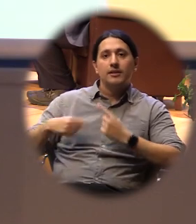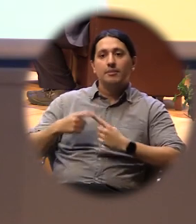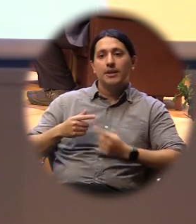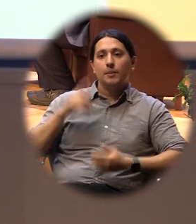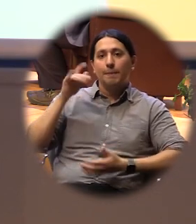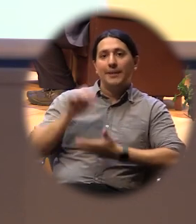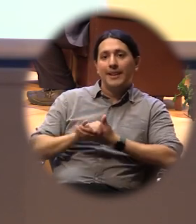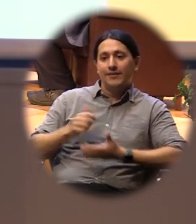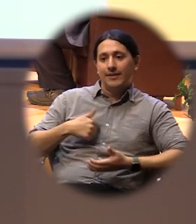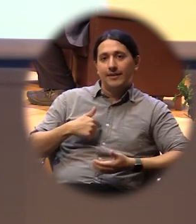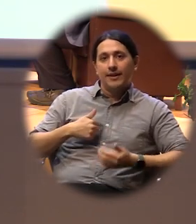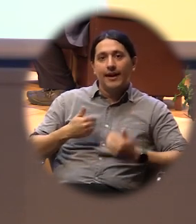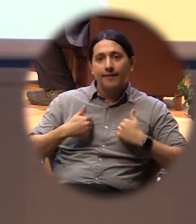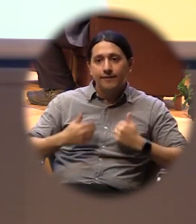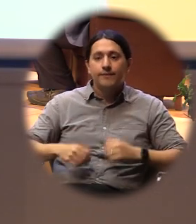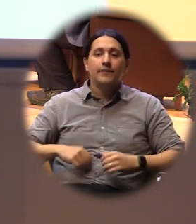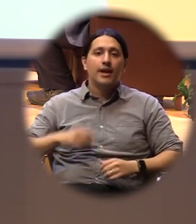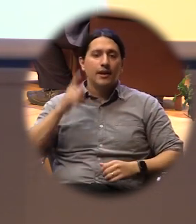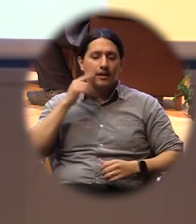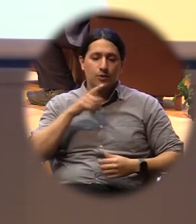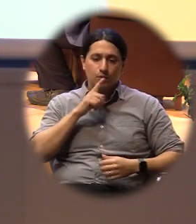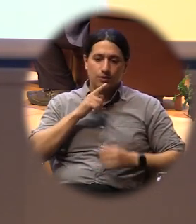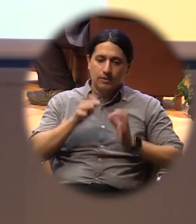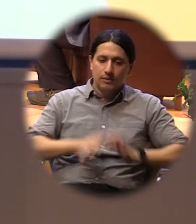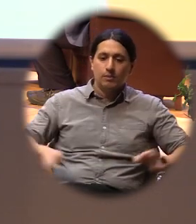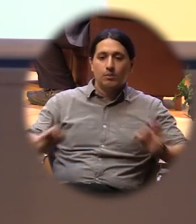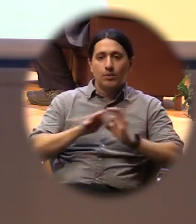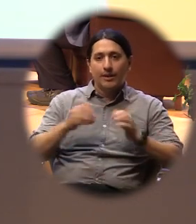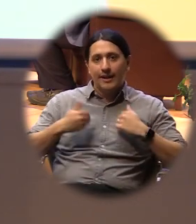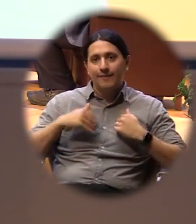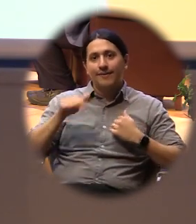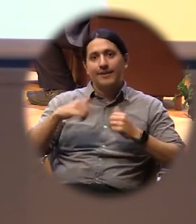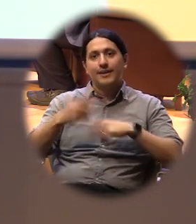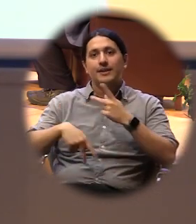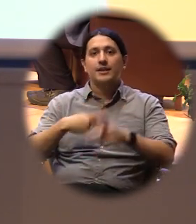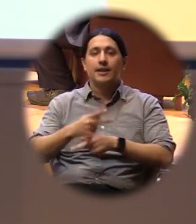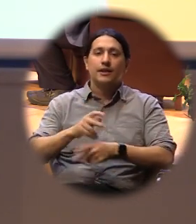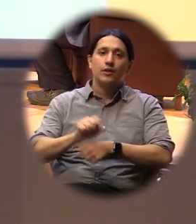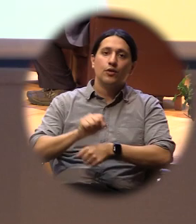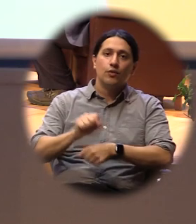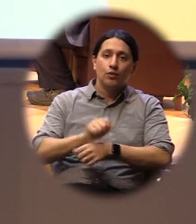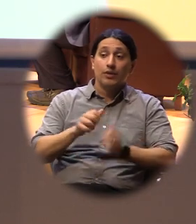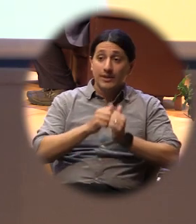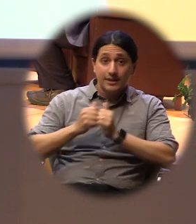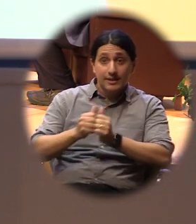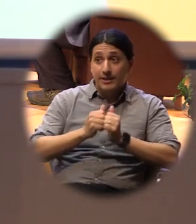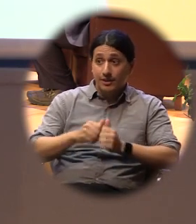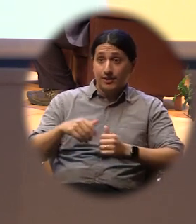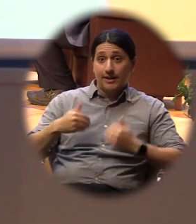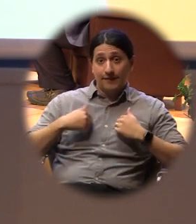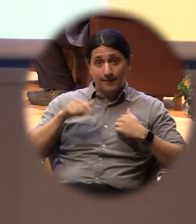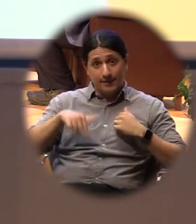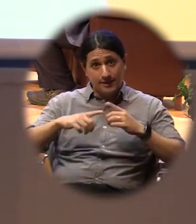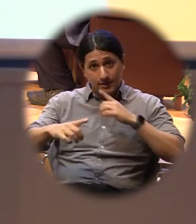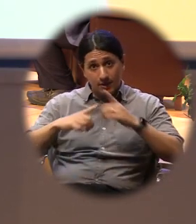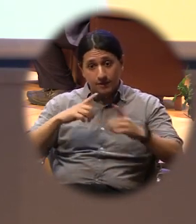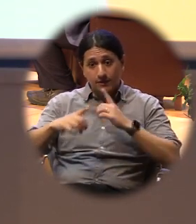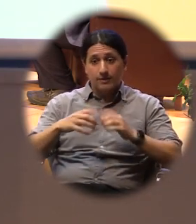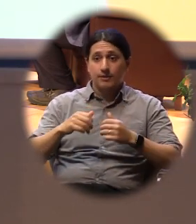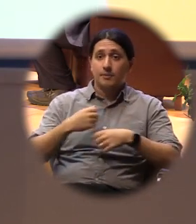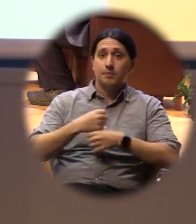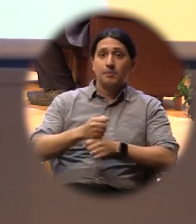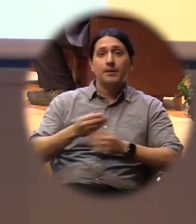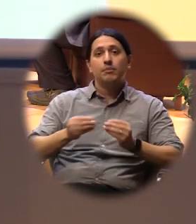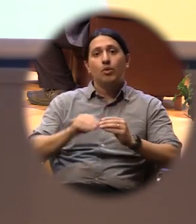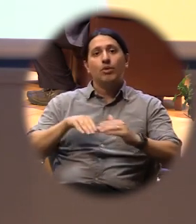really important, this kind of work that we're doing here together, having this conversation and making it accessible to folks. So I'm grateful to be